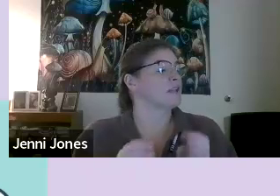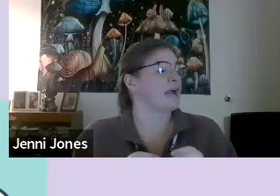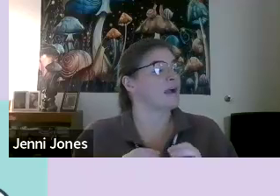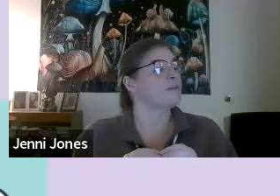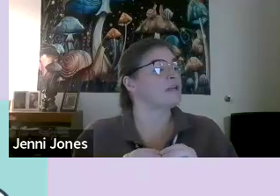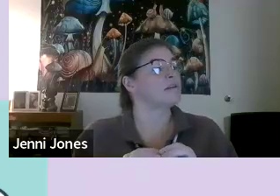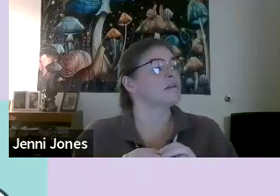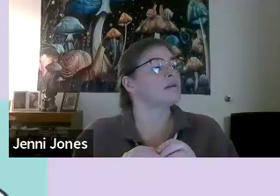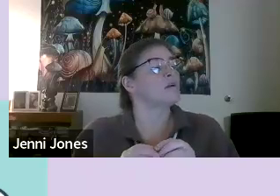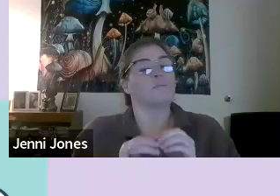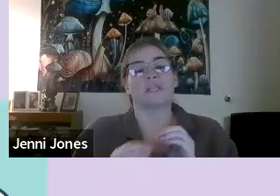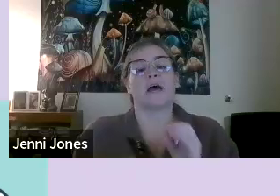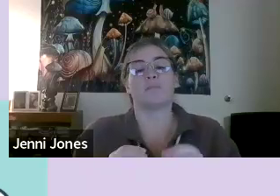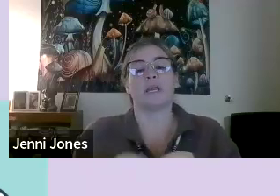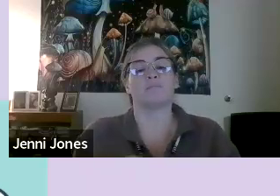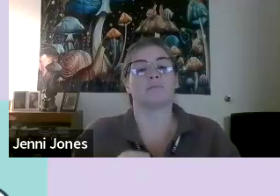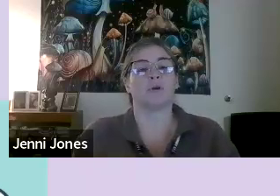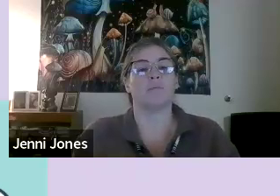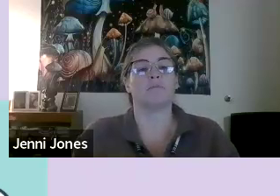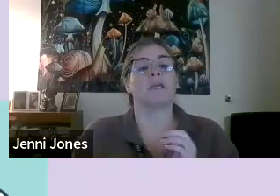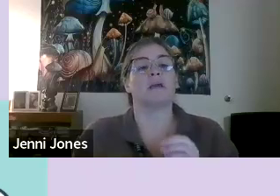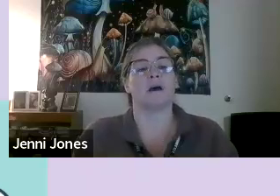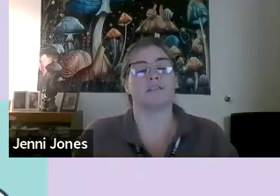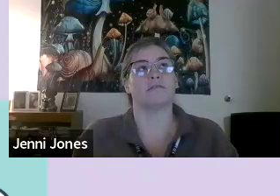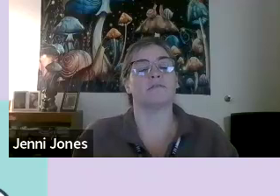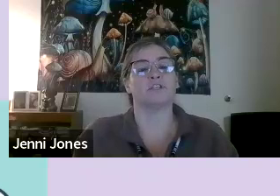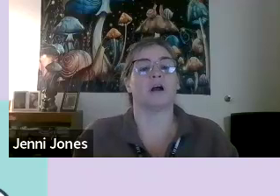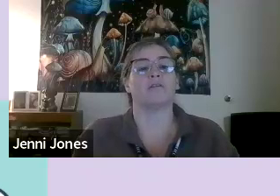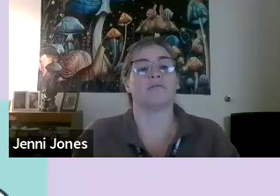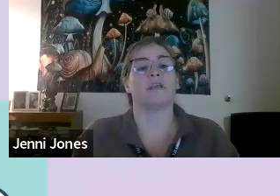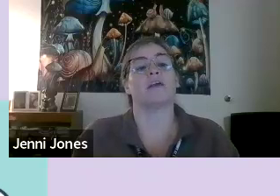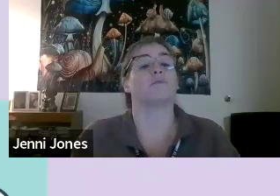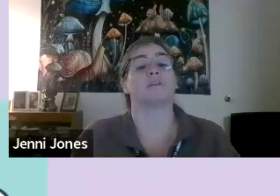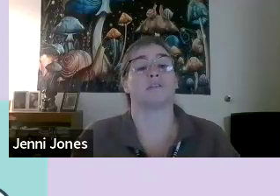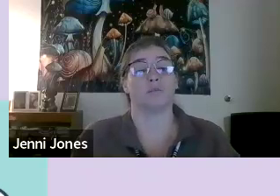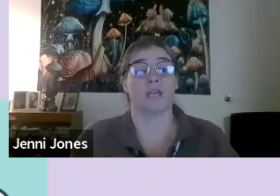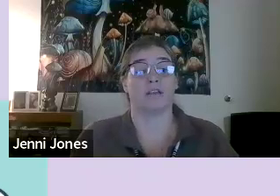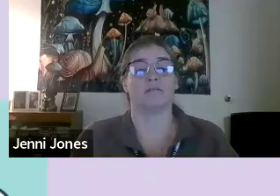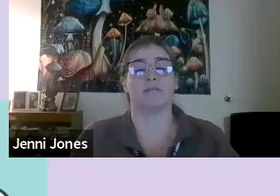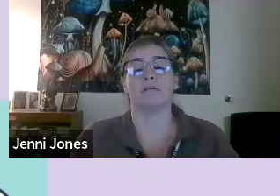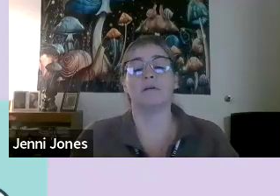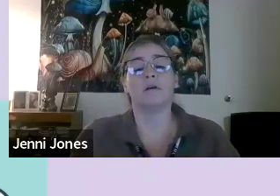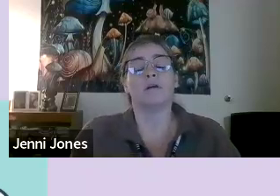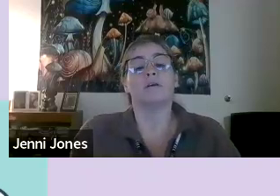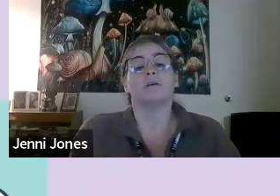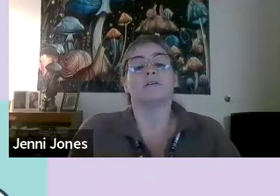Not that there's a lack of it, but that becomes a problem because of geography and where they're